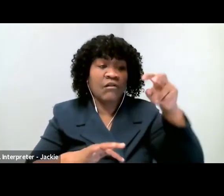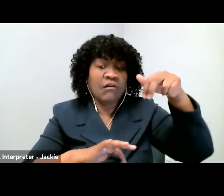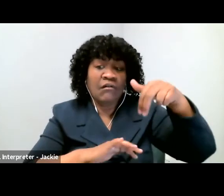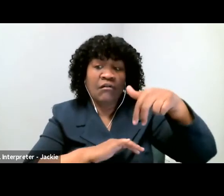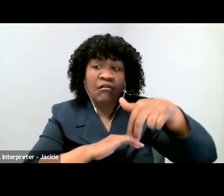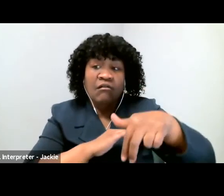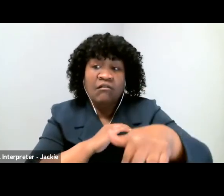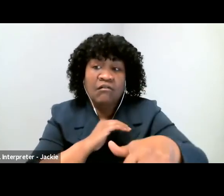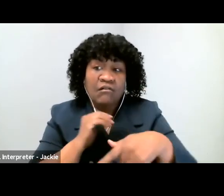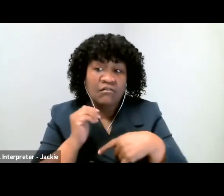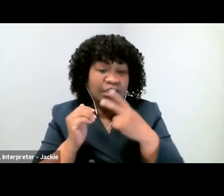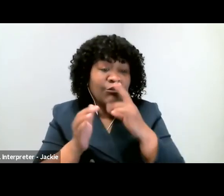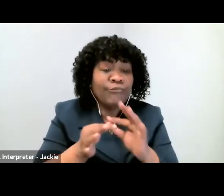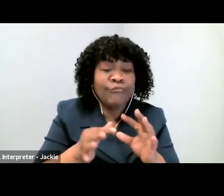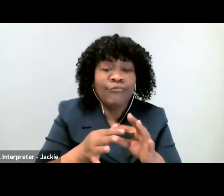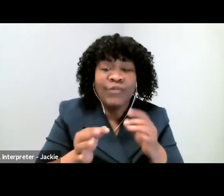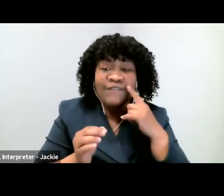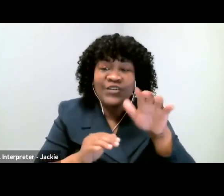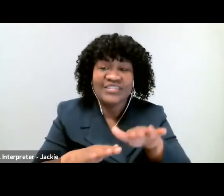reciting for his child.